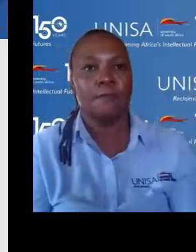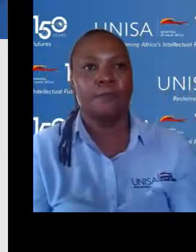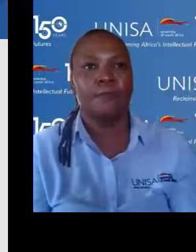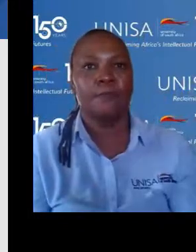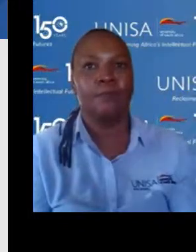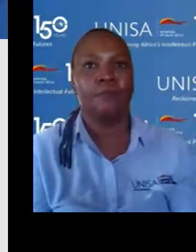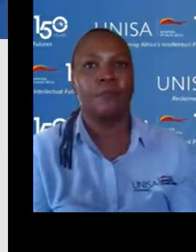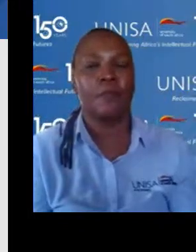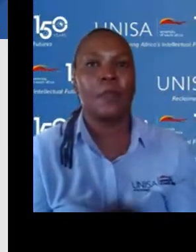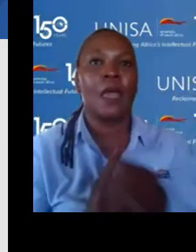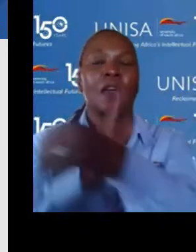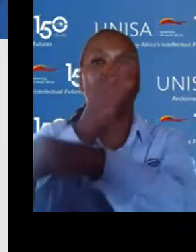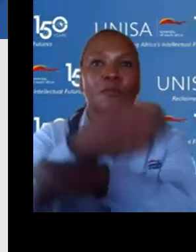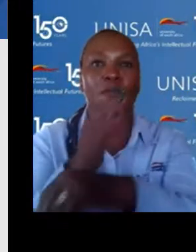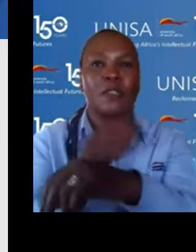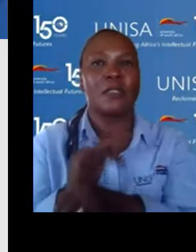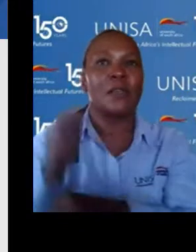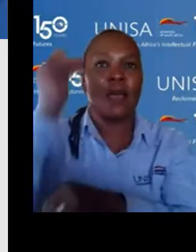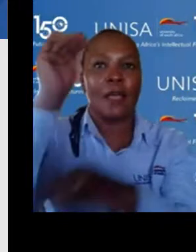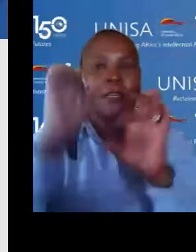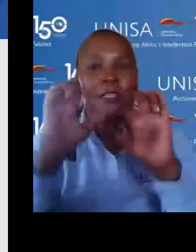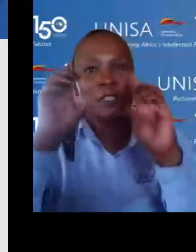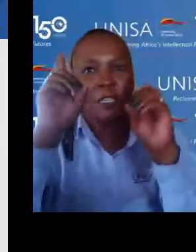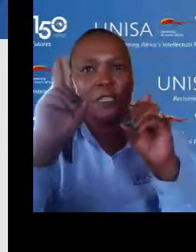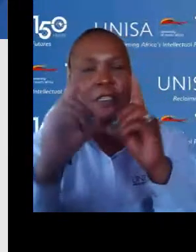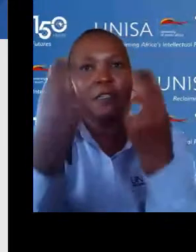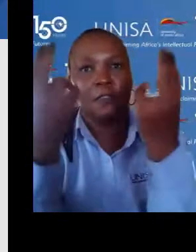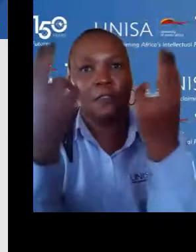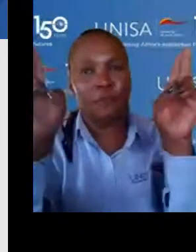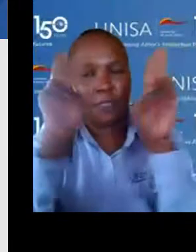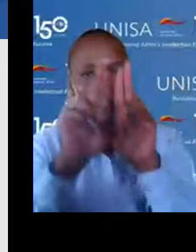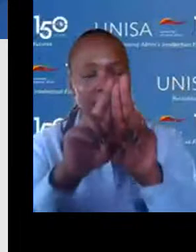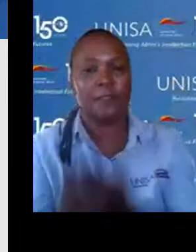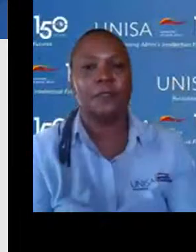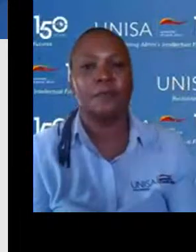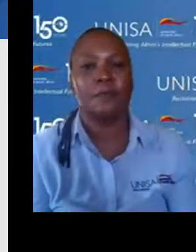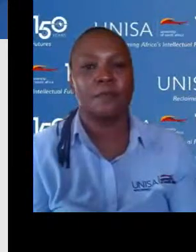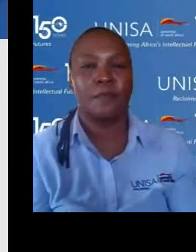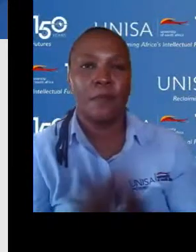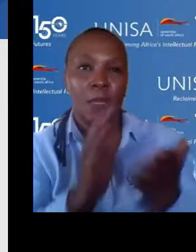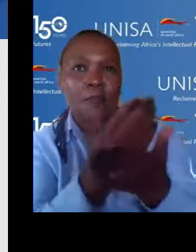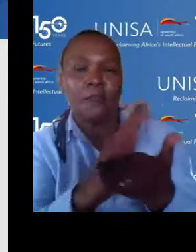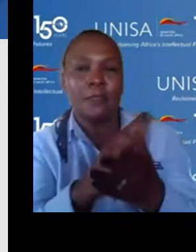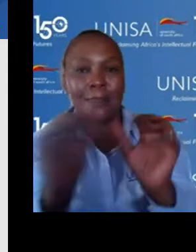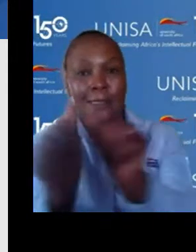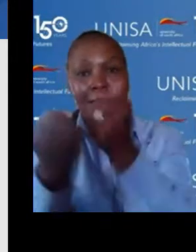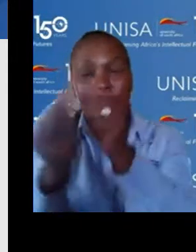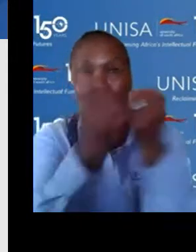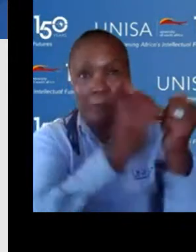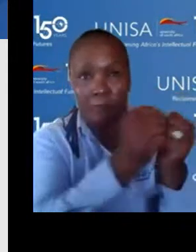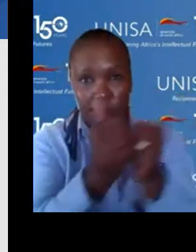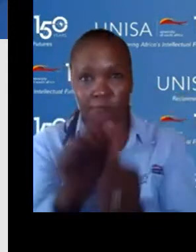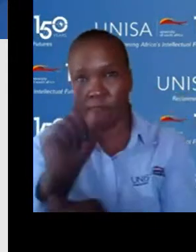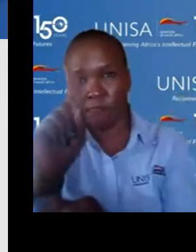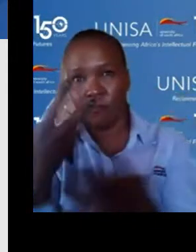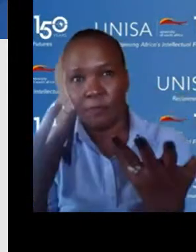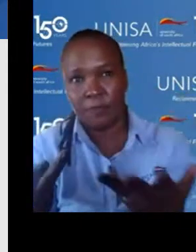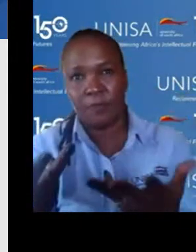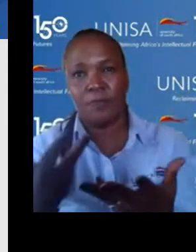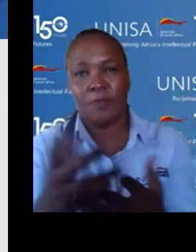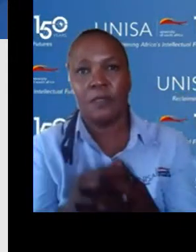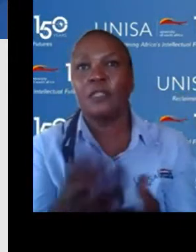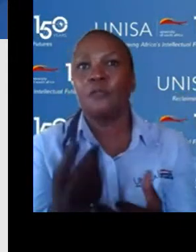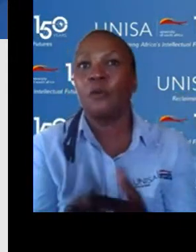across higher education institutions. Amongst those challenges which were raised